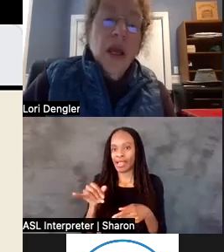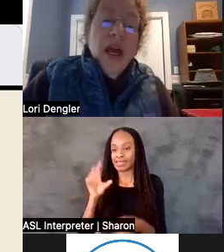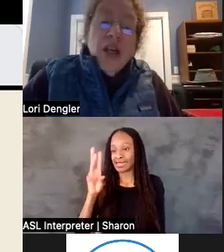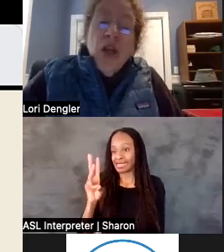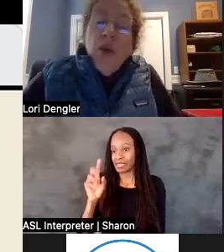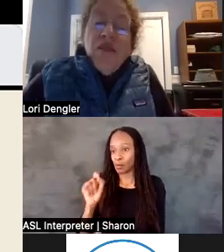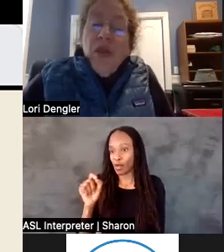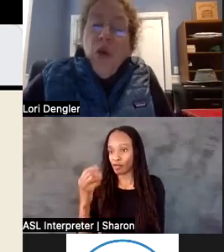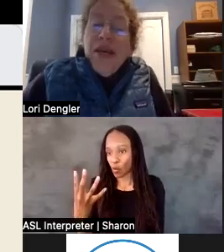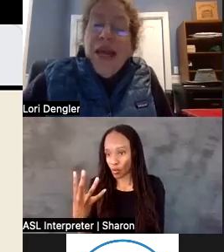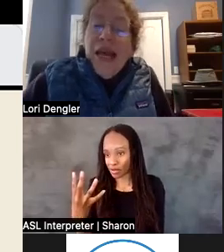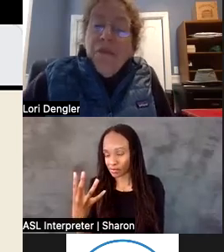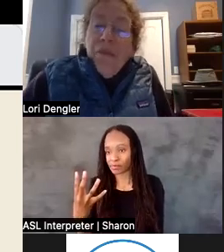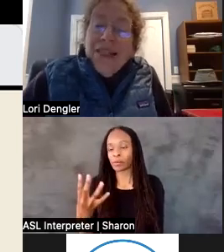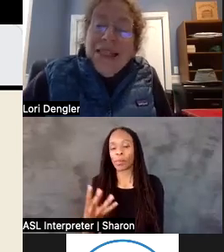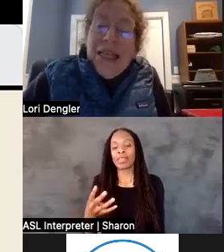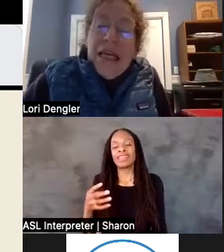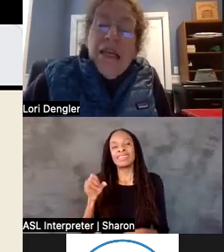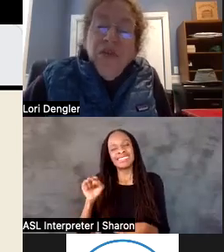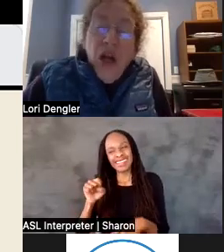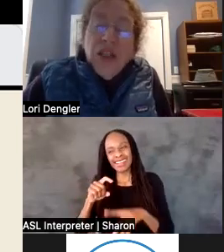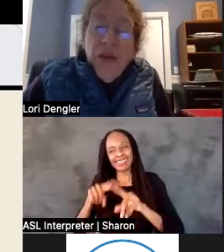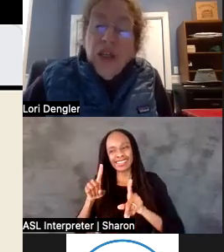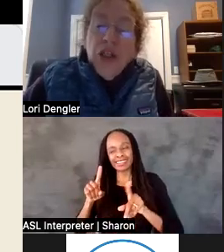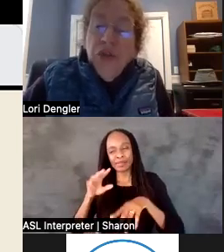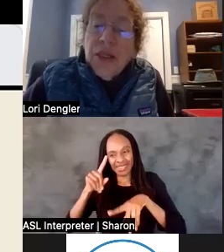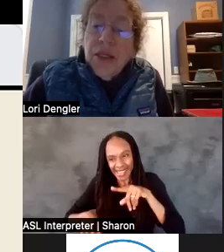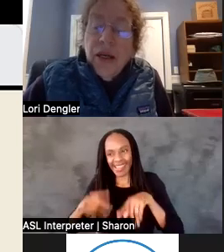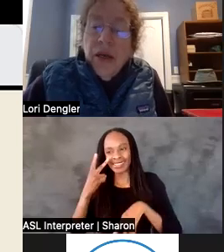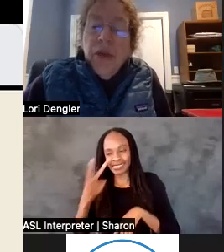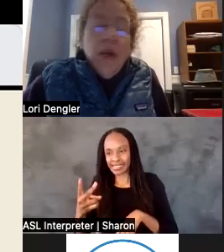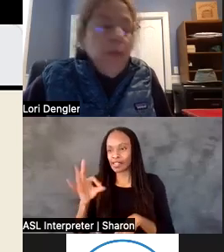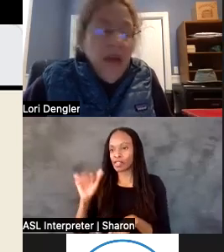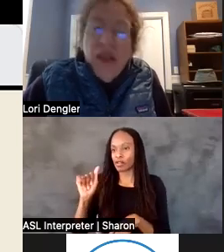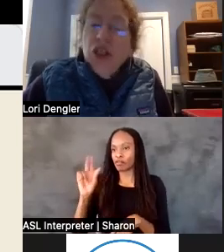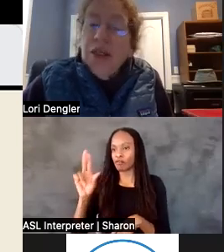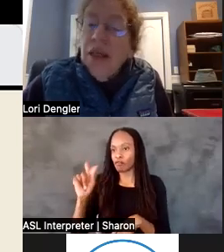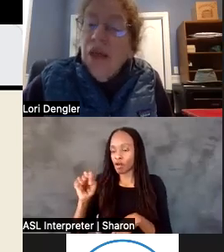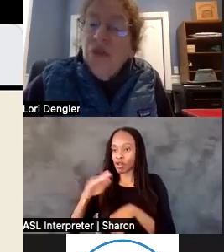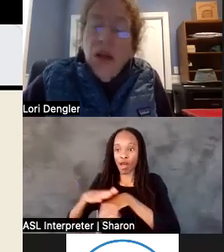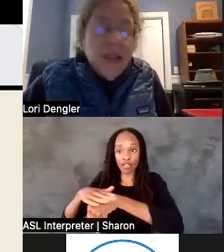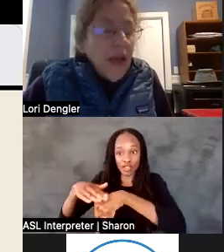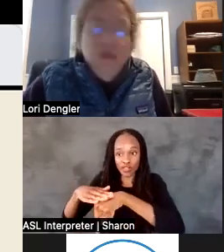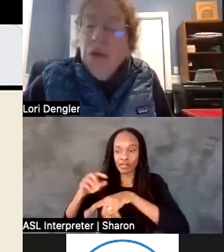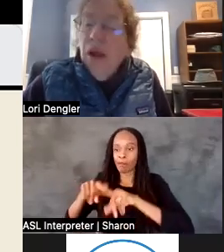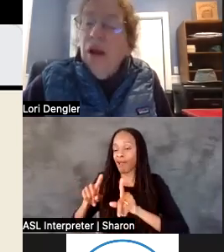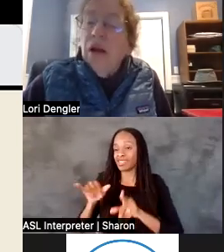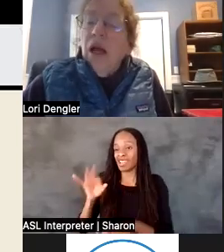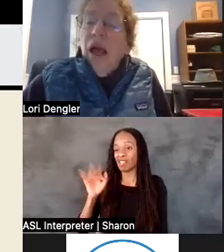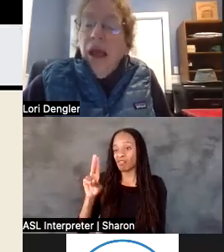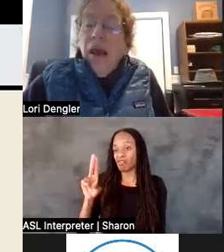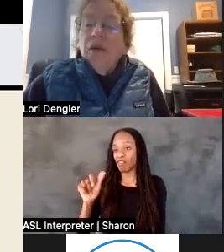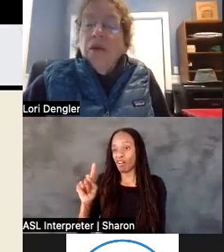6.4. So even though we can't see the faults on the surface, they're behaving just like faults